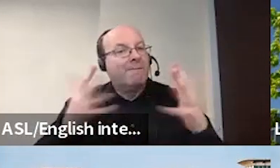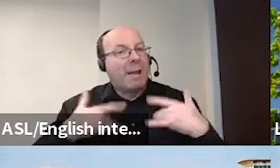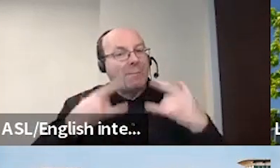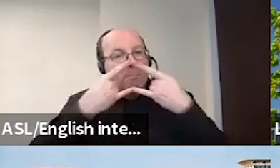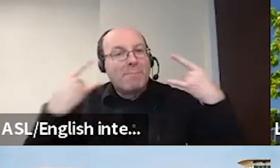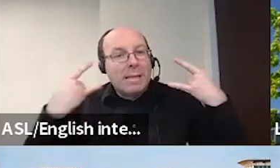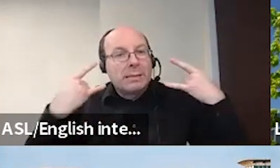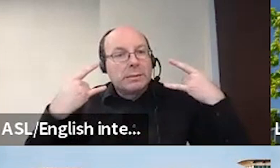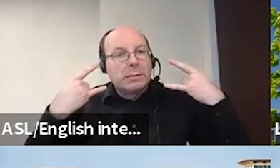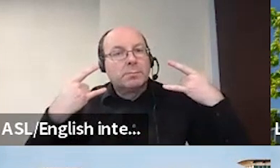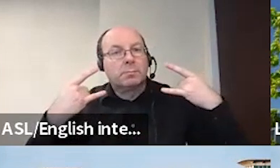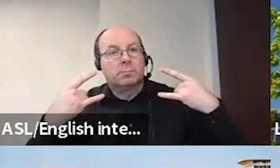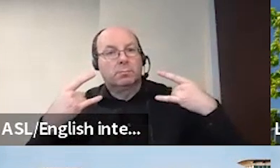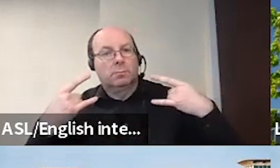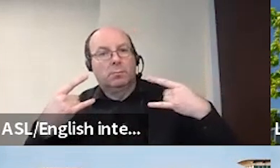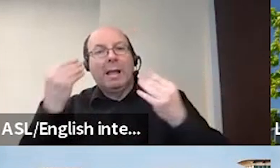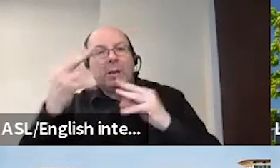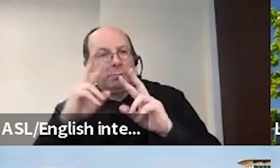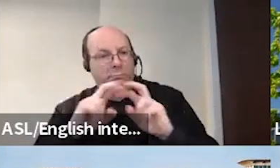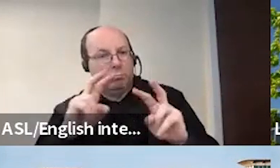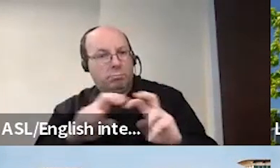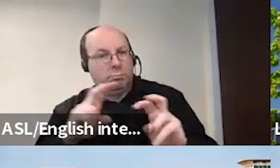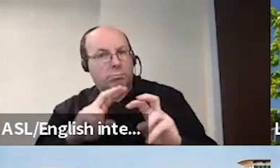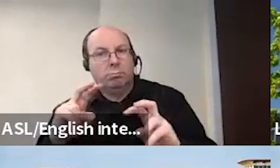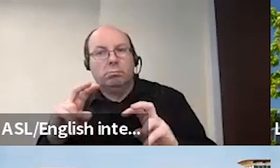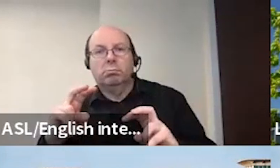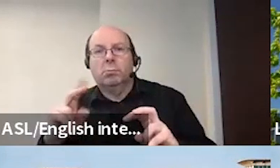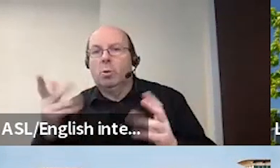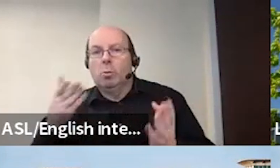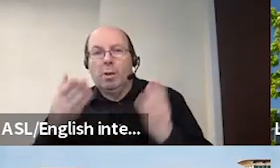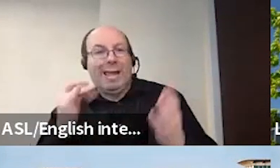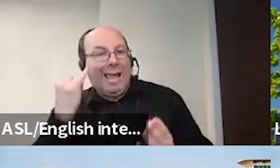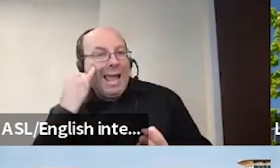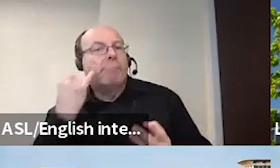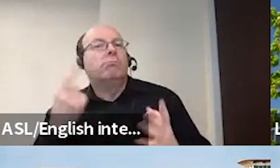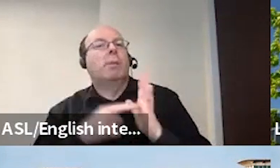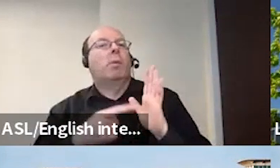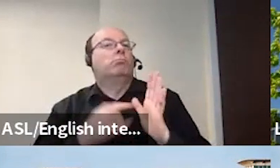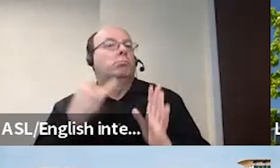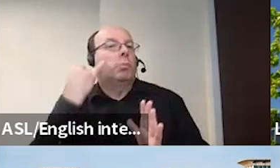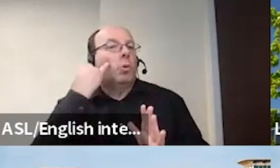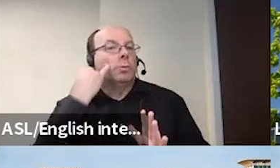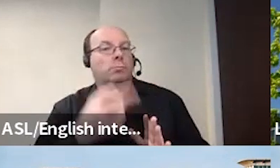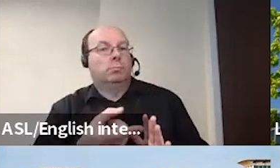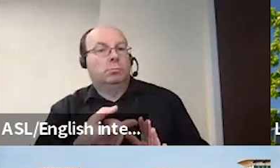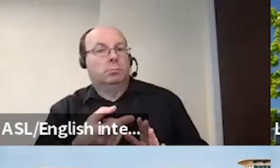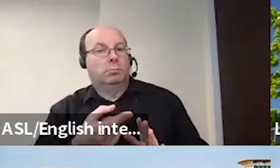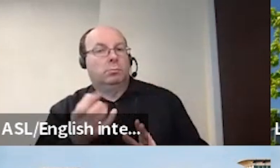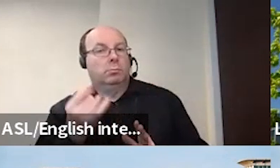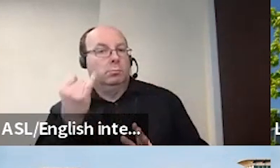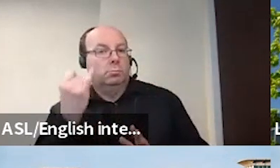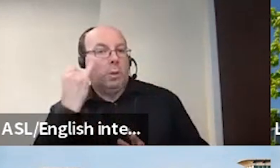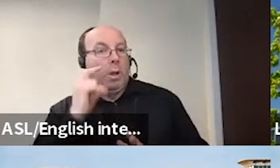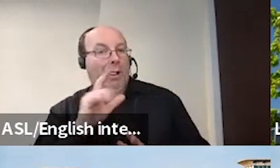we look at the data to determine what kind of recommendations should be made. If we found, for example, high transmissibility rates in